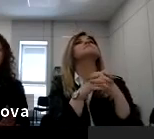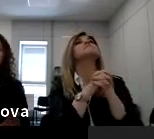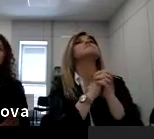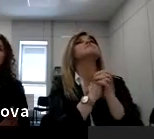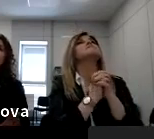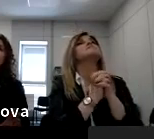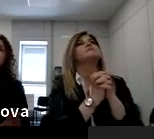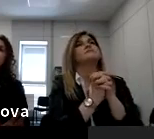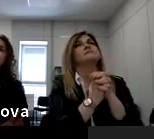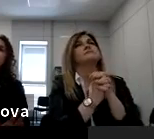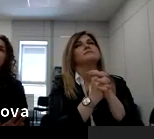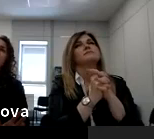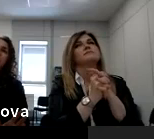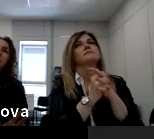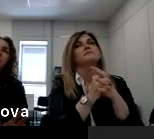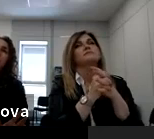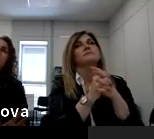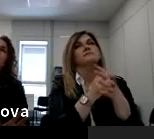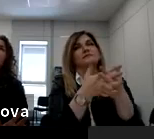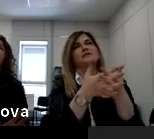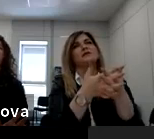some